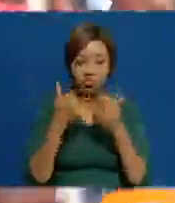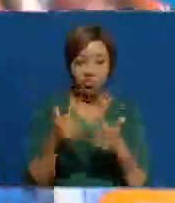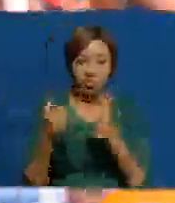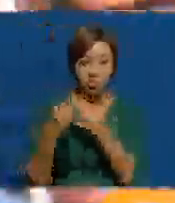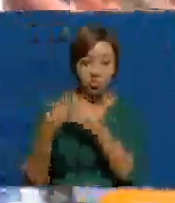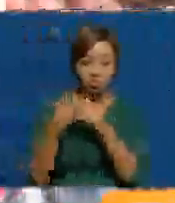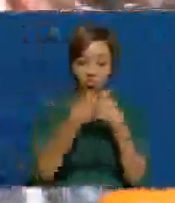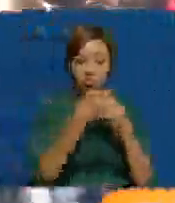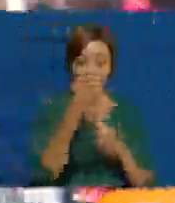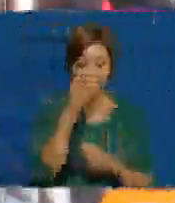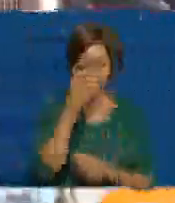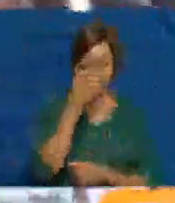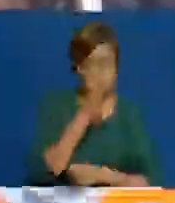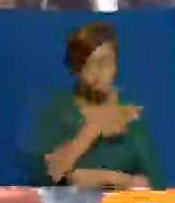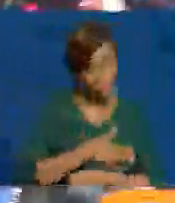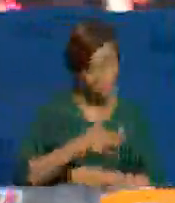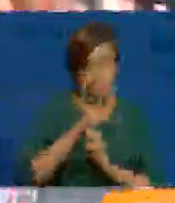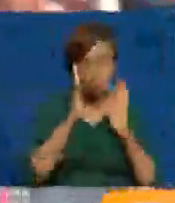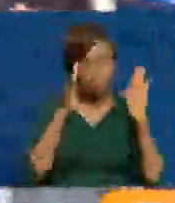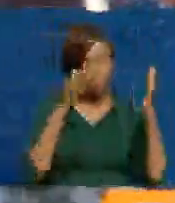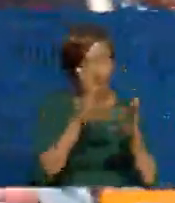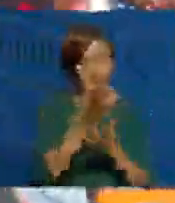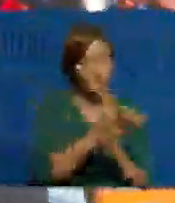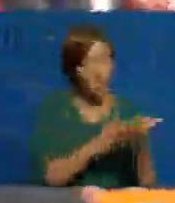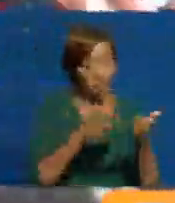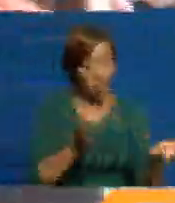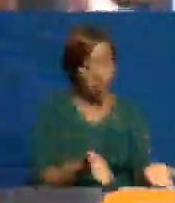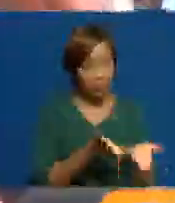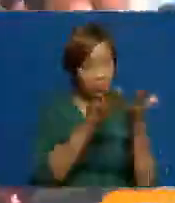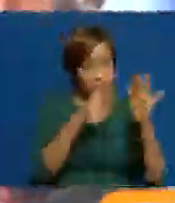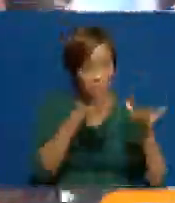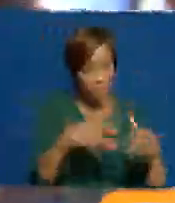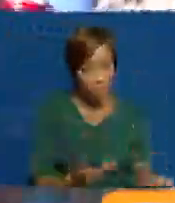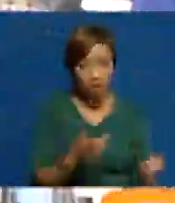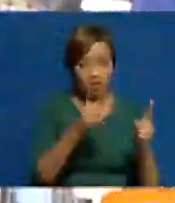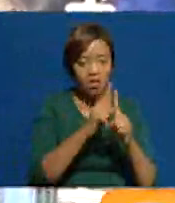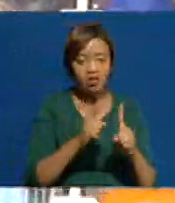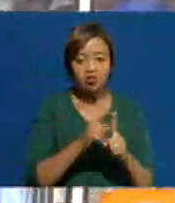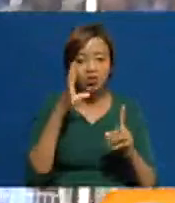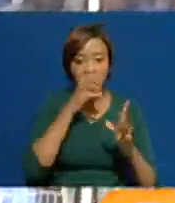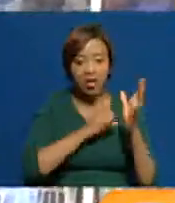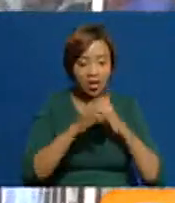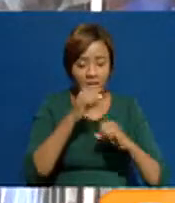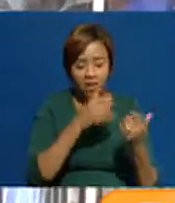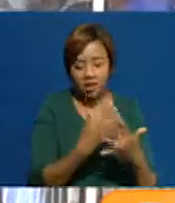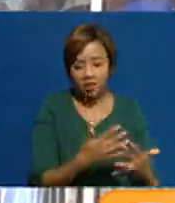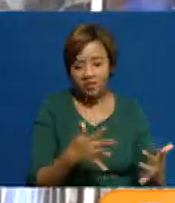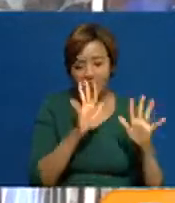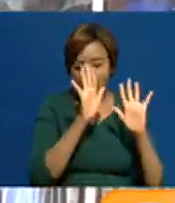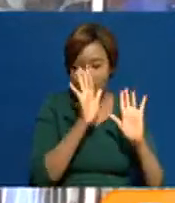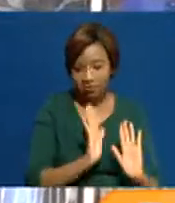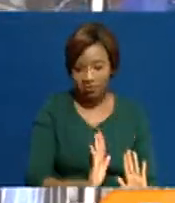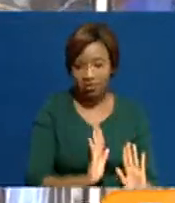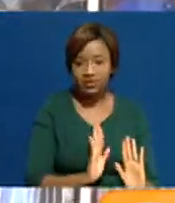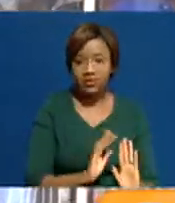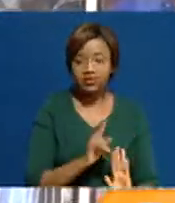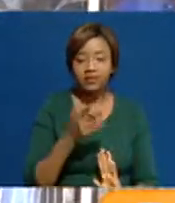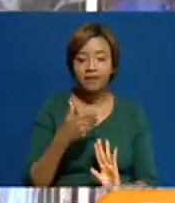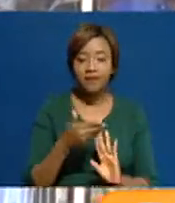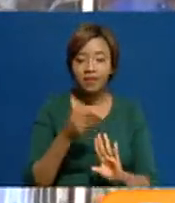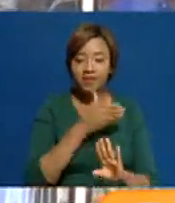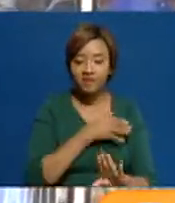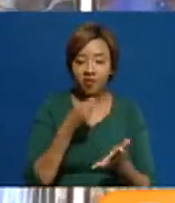focus on the country's state of economy and the rising cost of basic essentials. Wameondoa ile pesa